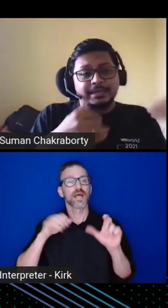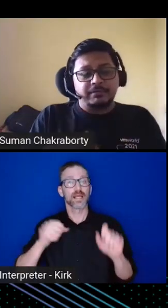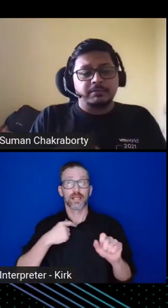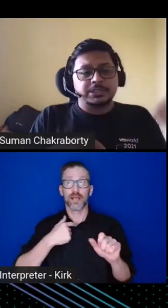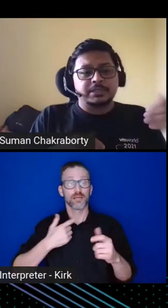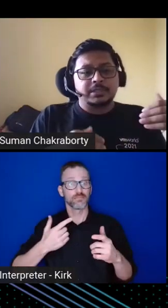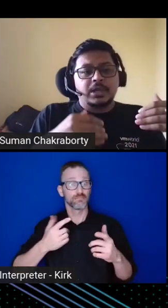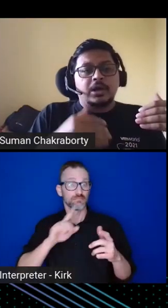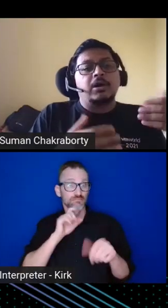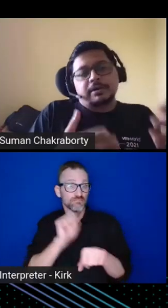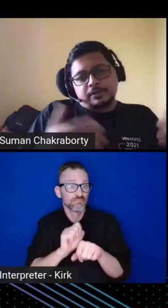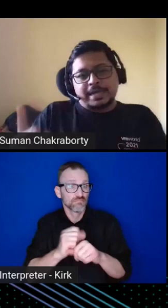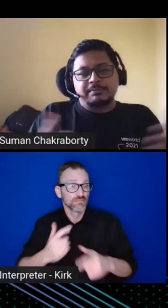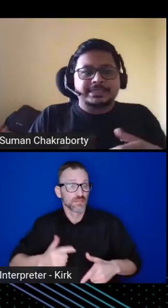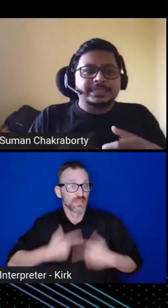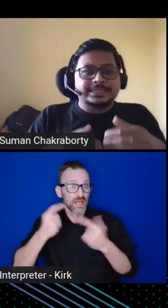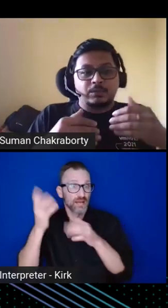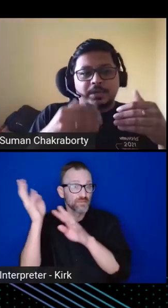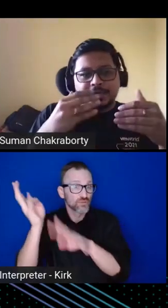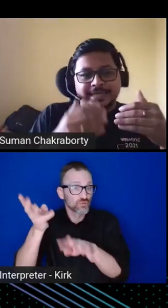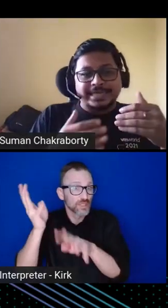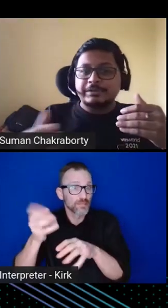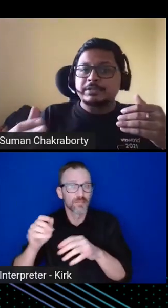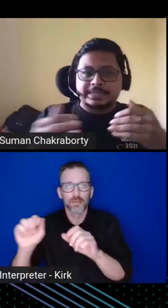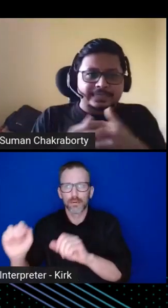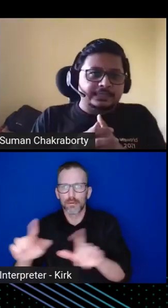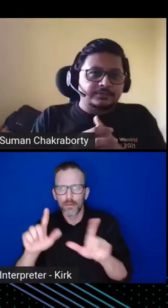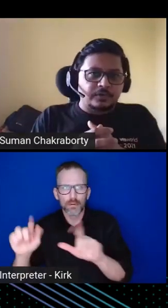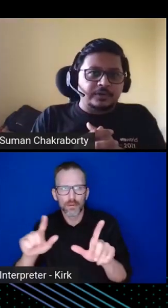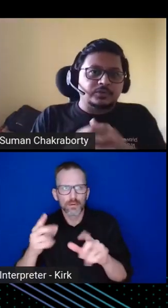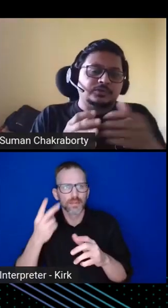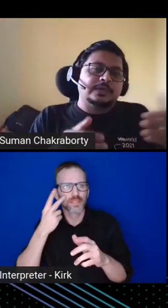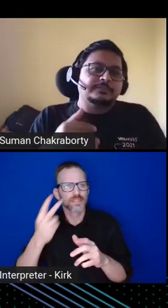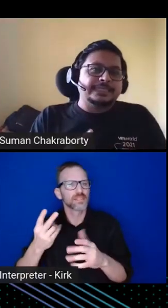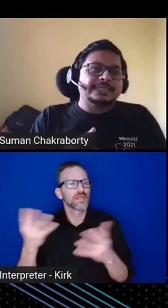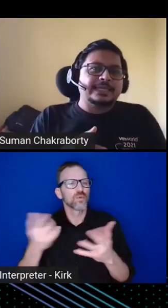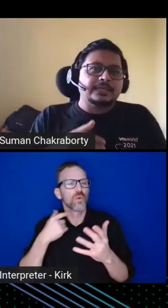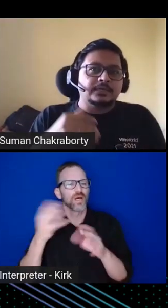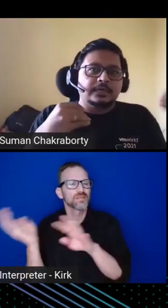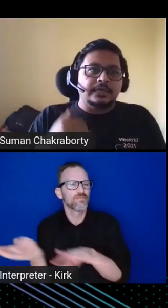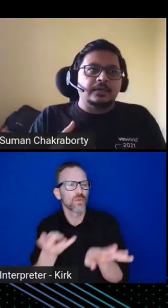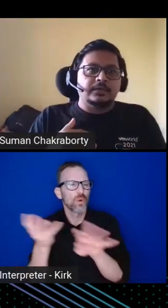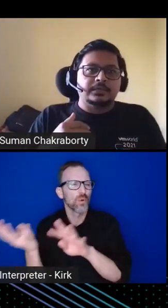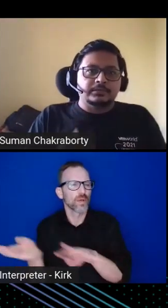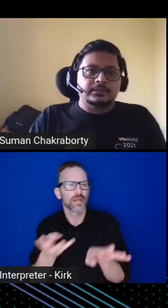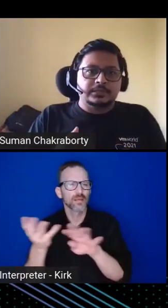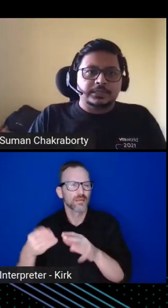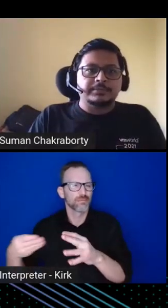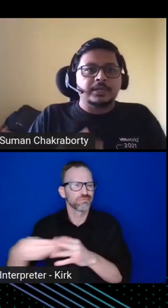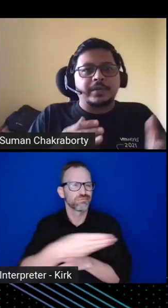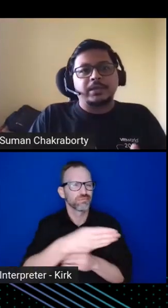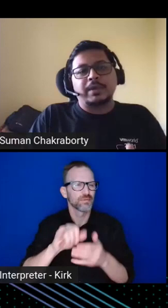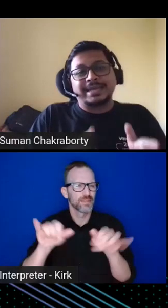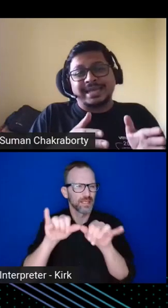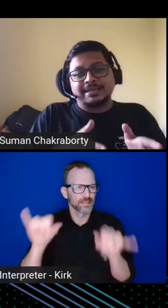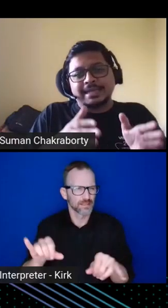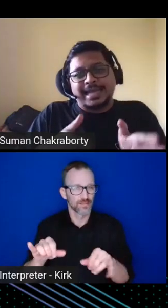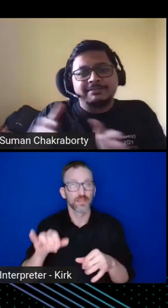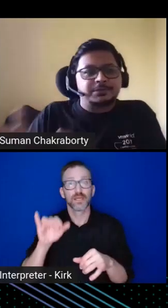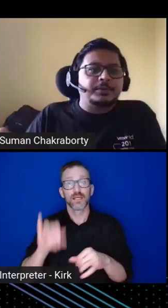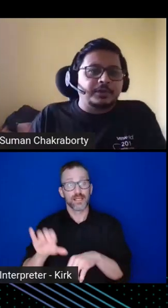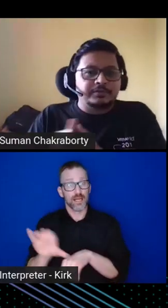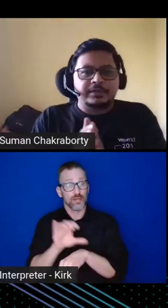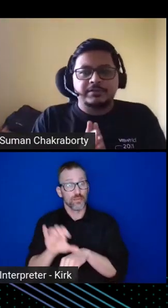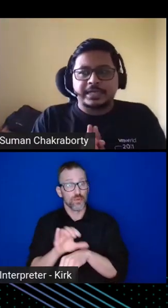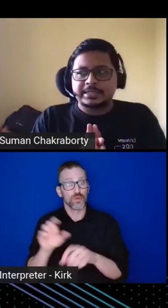get information, or you can basically see what are the events that is flowing through. So it's basically the terminal where you can get the